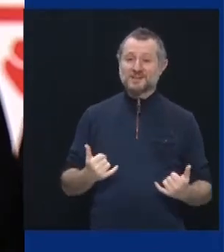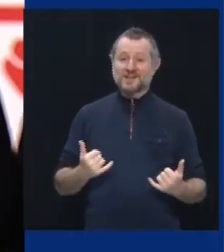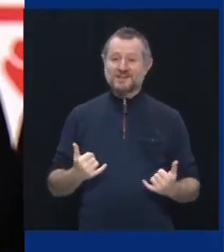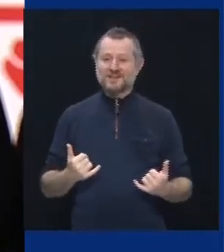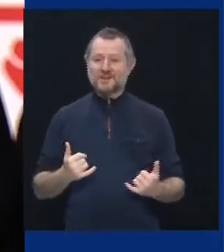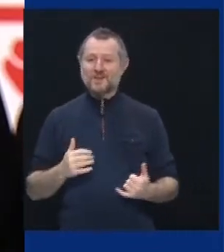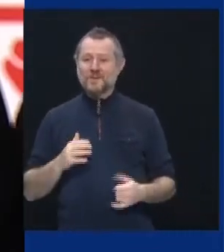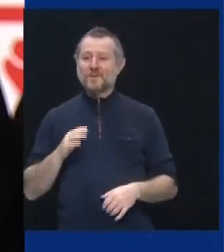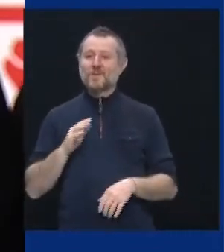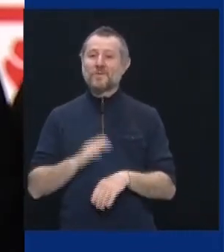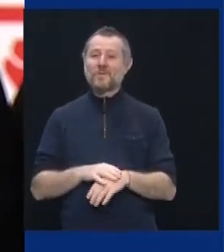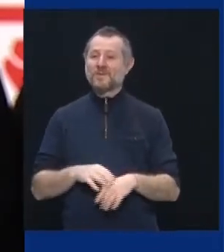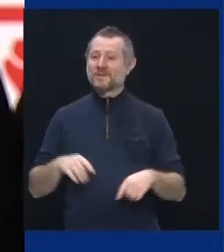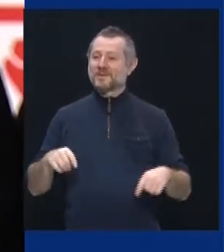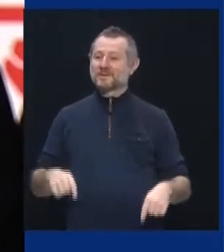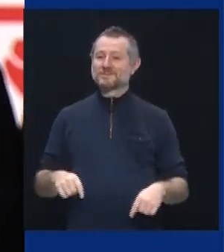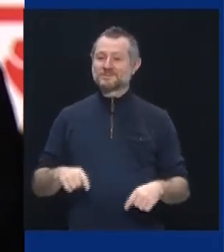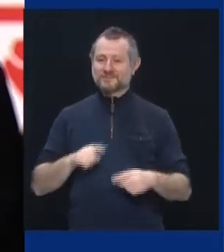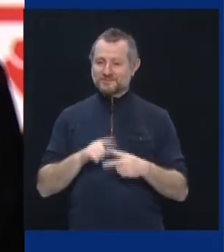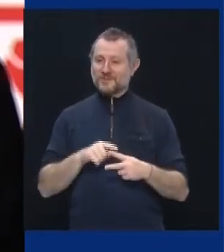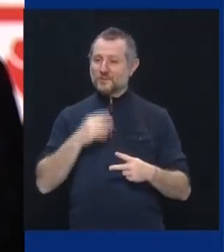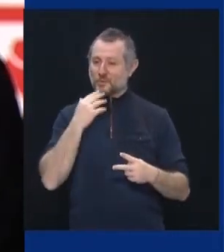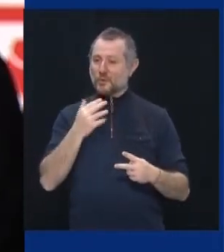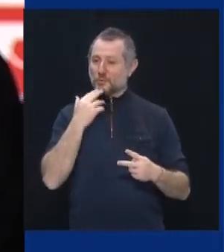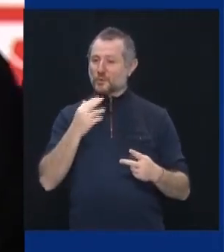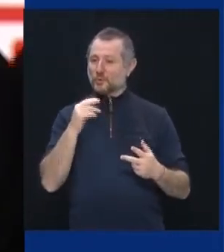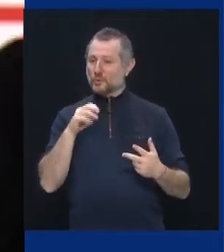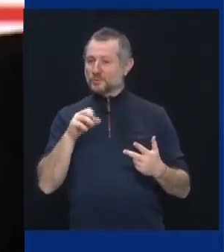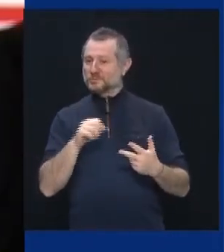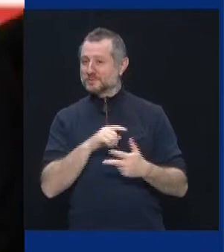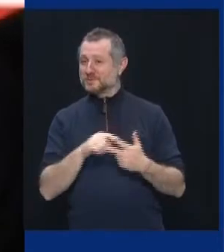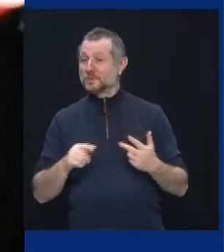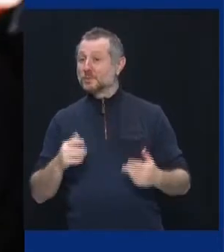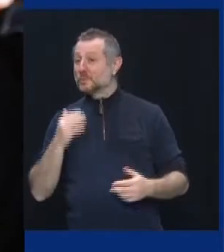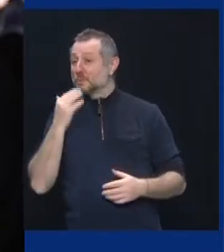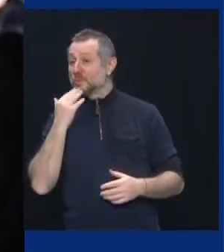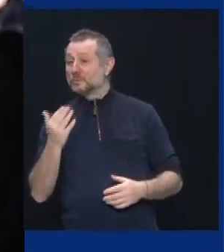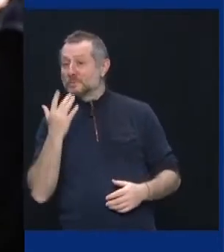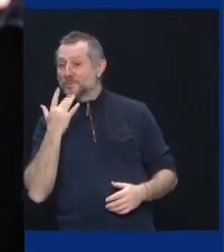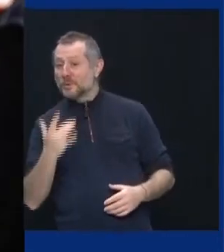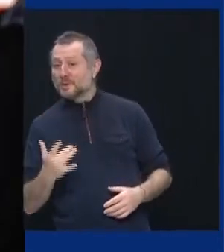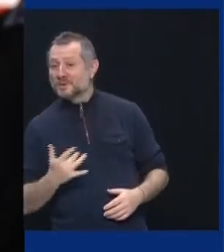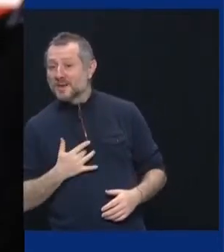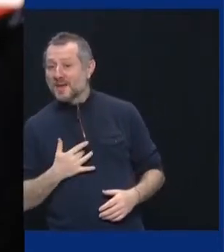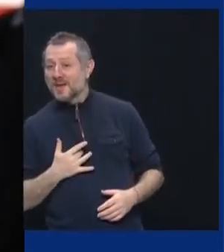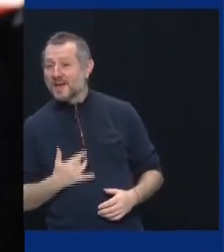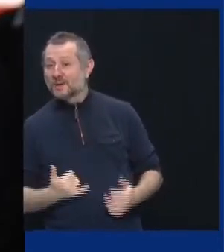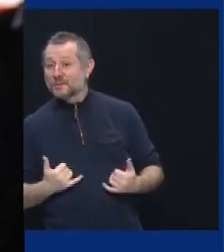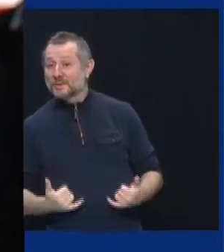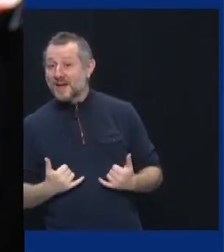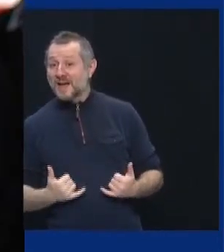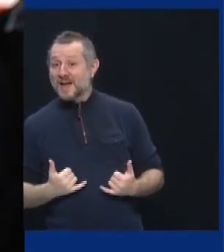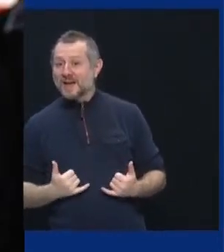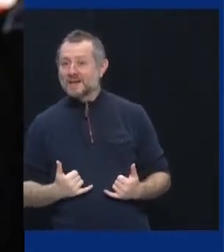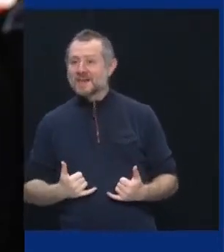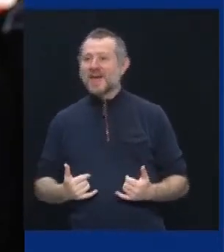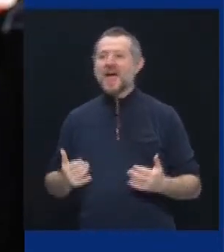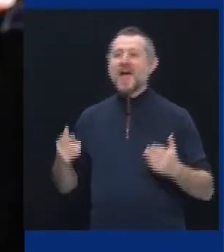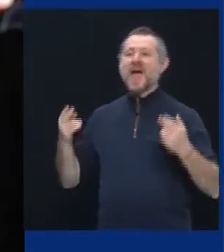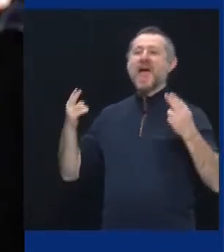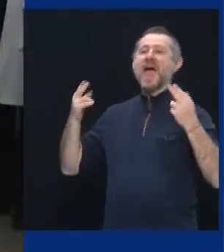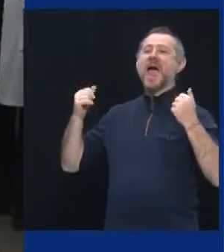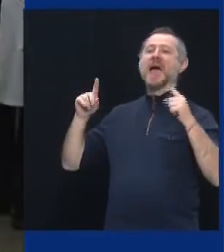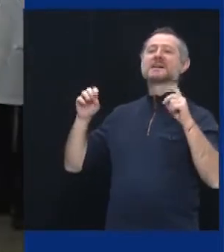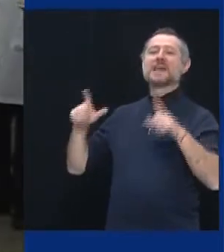on with all this good news, whose birthday is it today? Hazel!